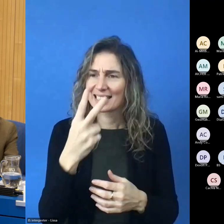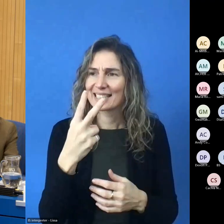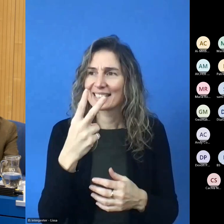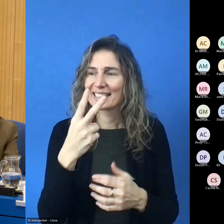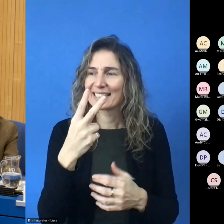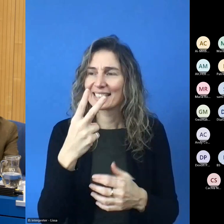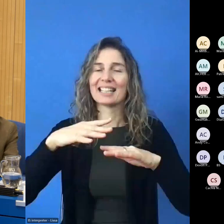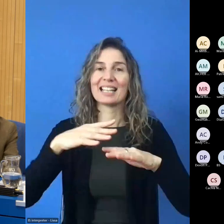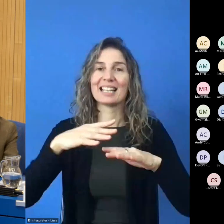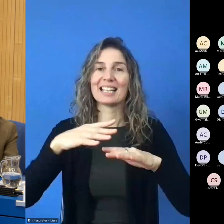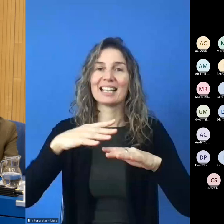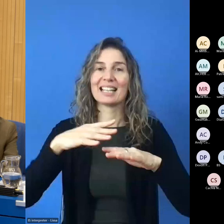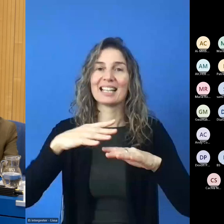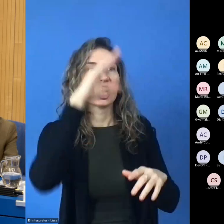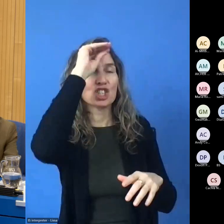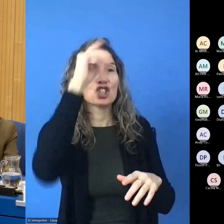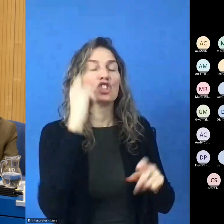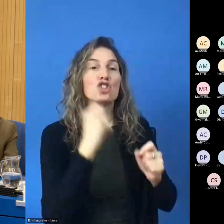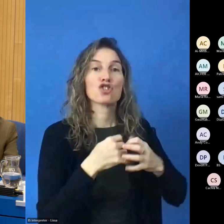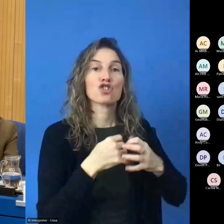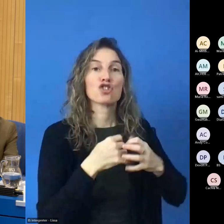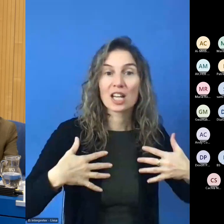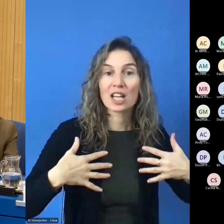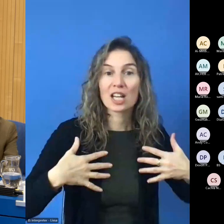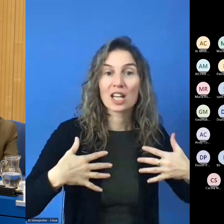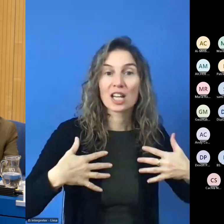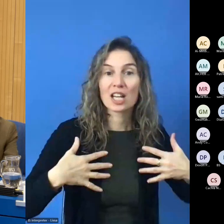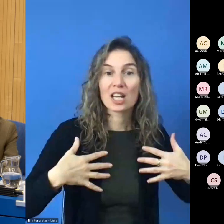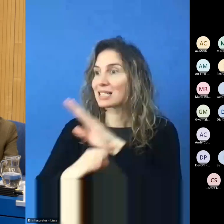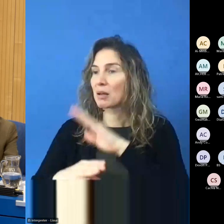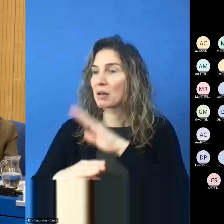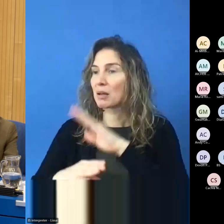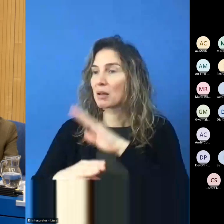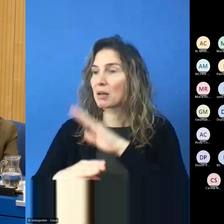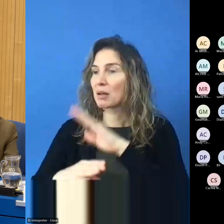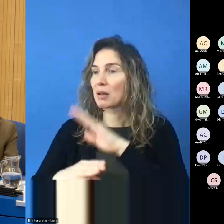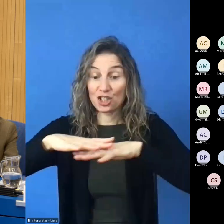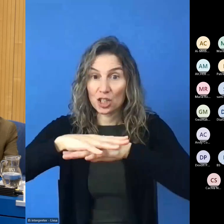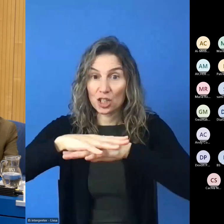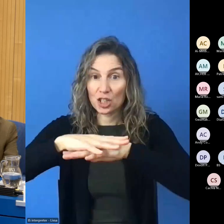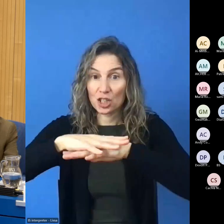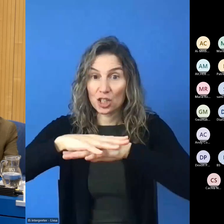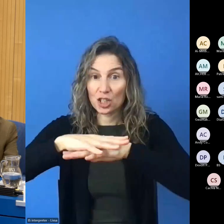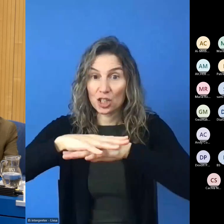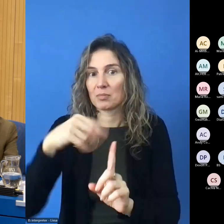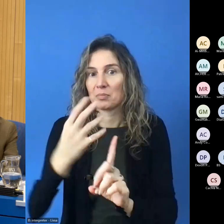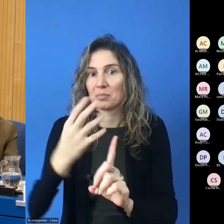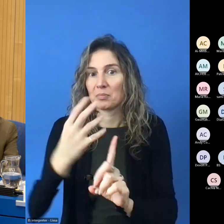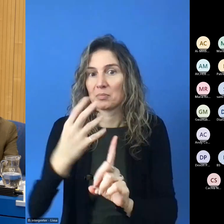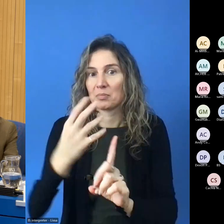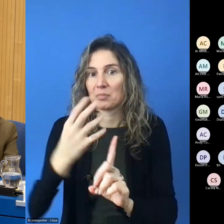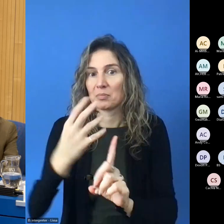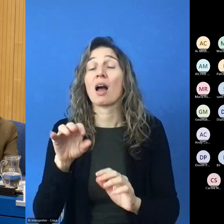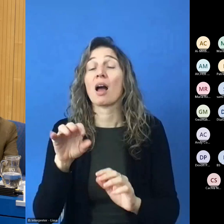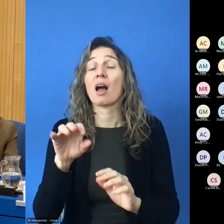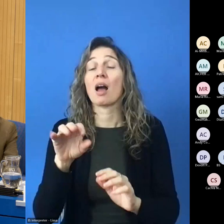disability and to generate alliance. You can find us in Facebook like